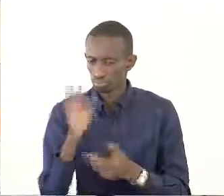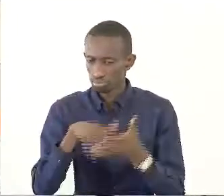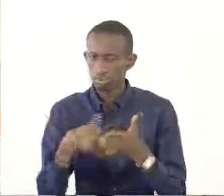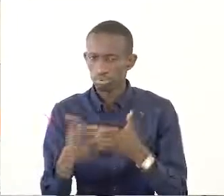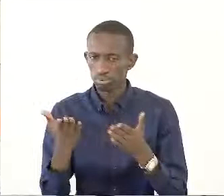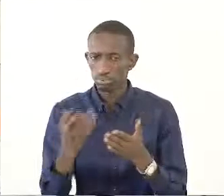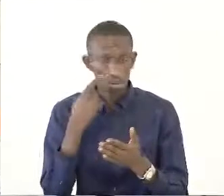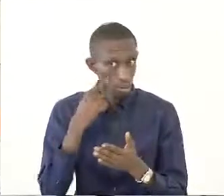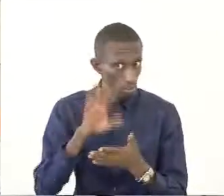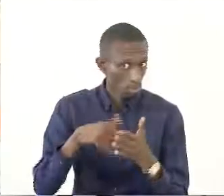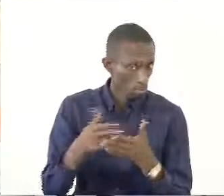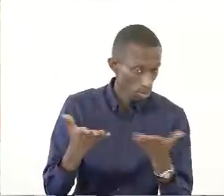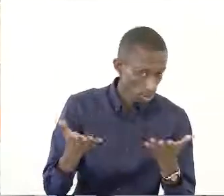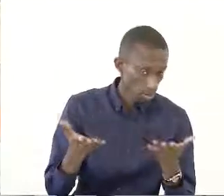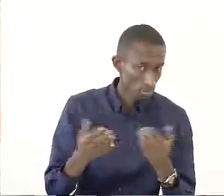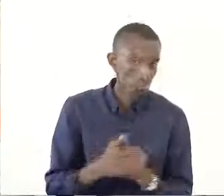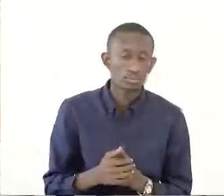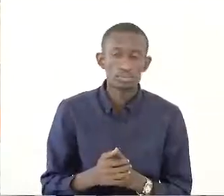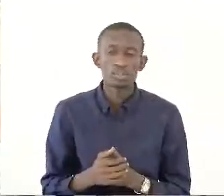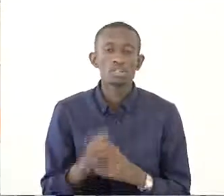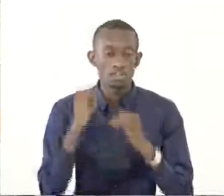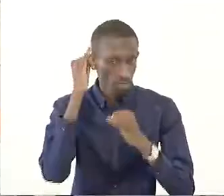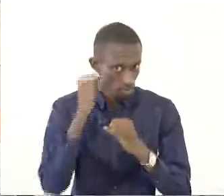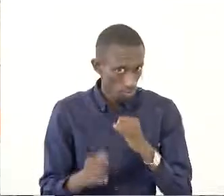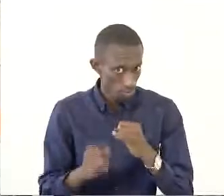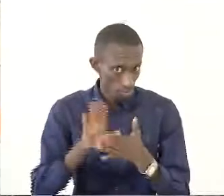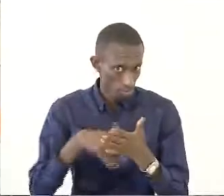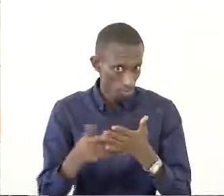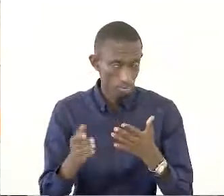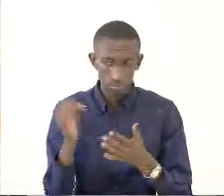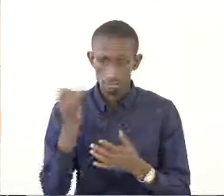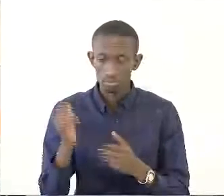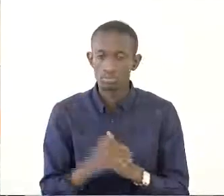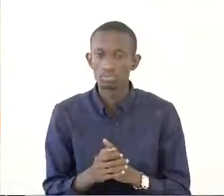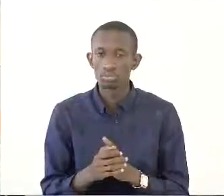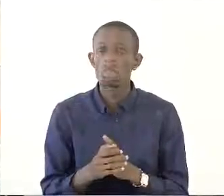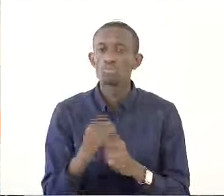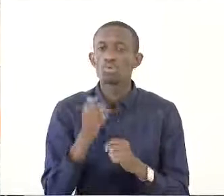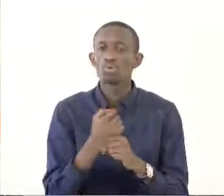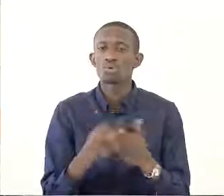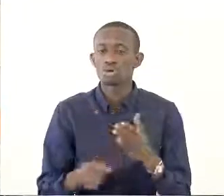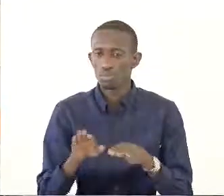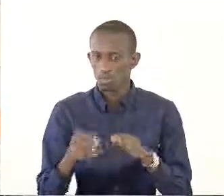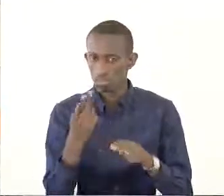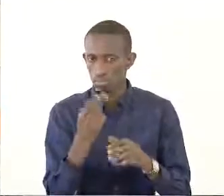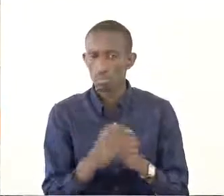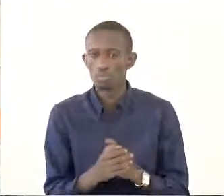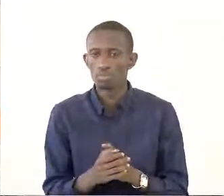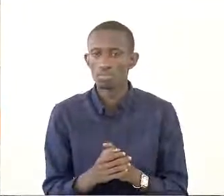you've seen how to build the table of sign. When you finish to build the table of sign, what you do, secondly, is